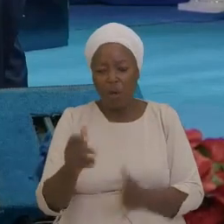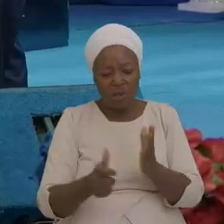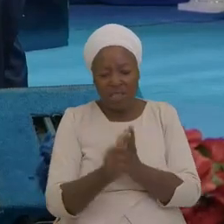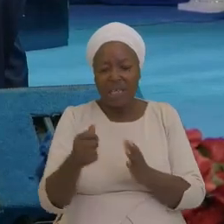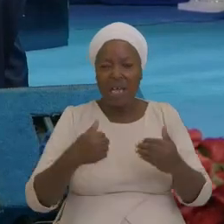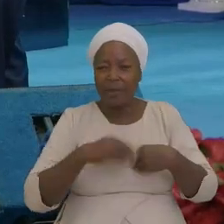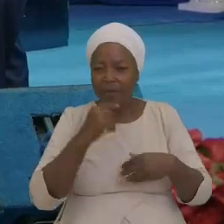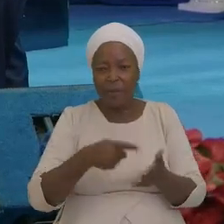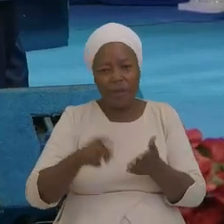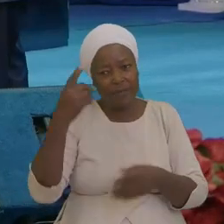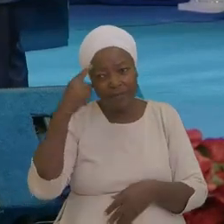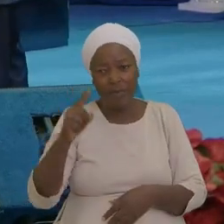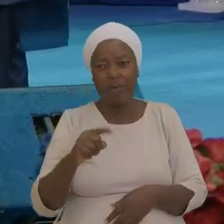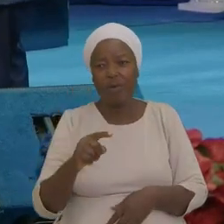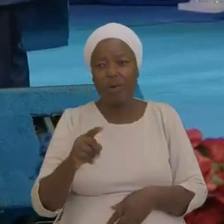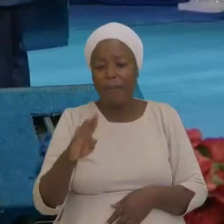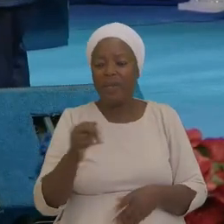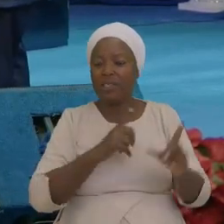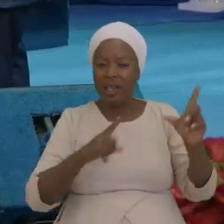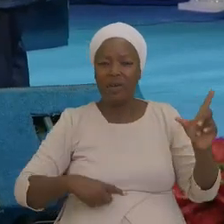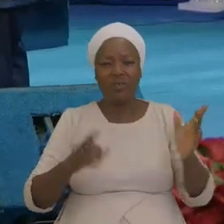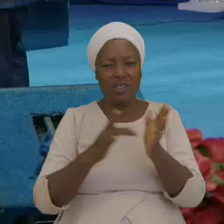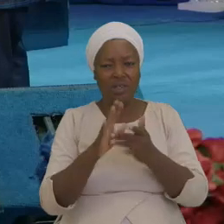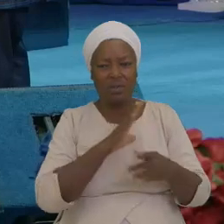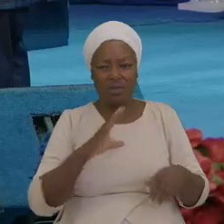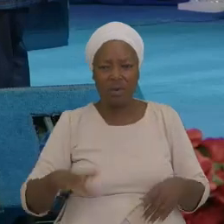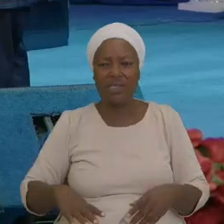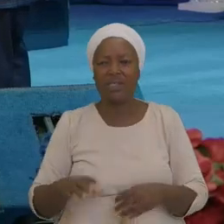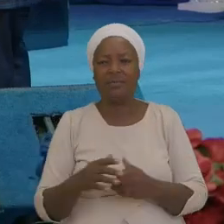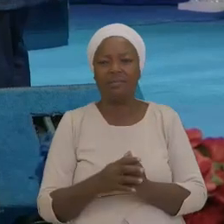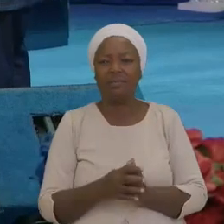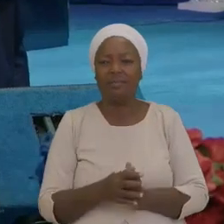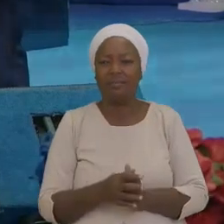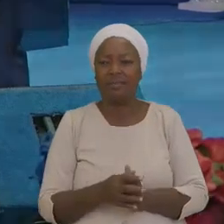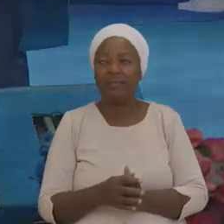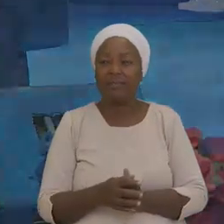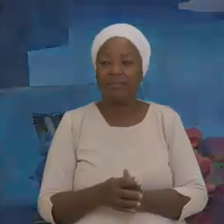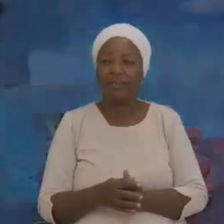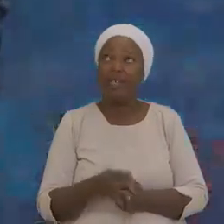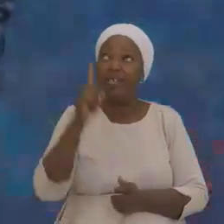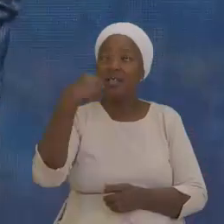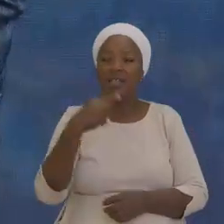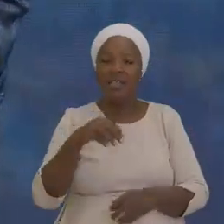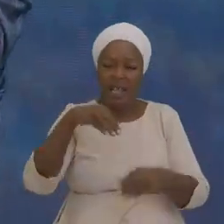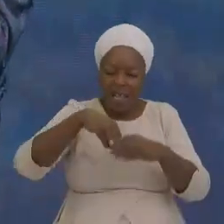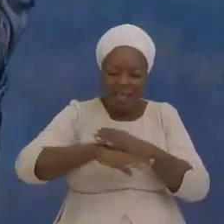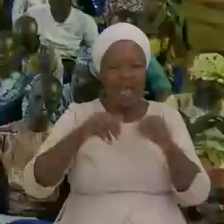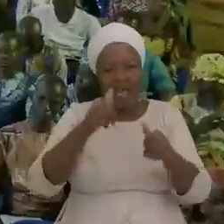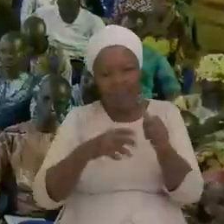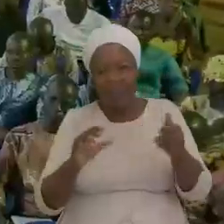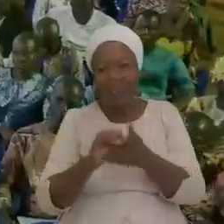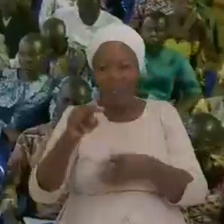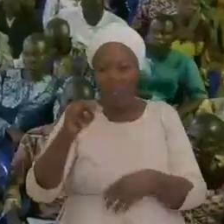for by the Lord Jesus Christ. It says, enter. Everything you need